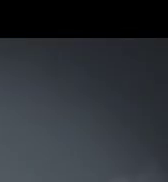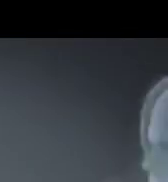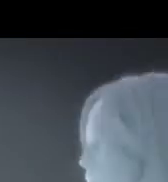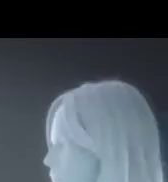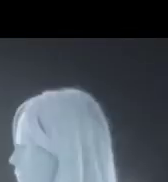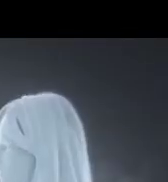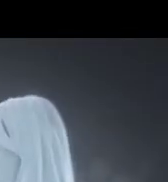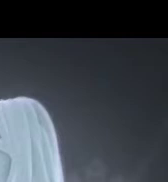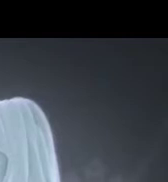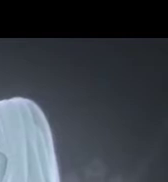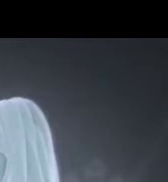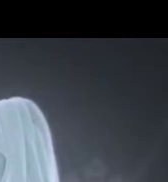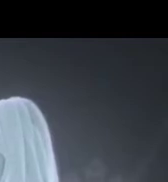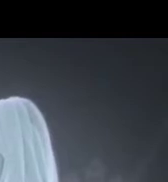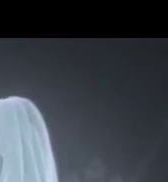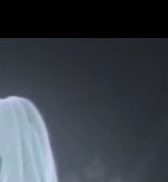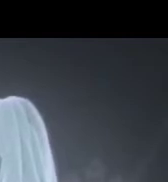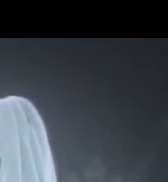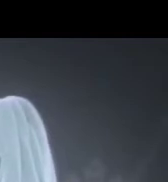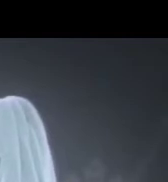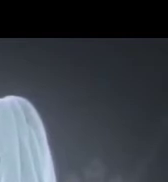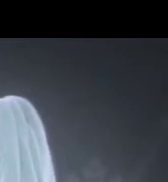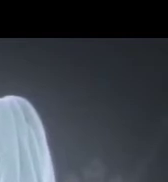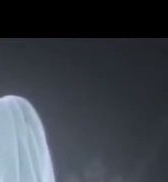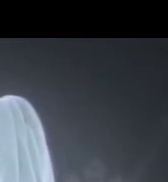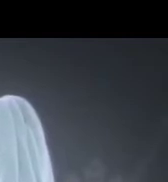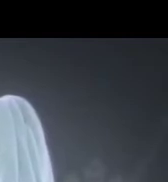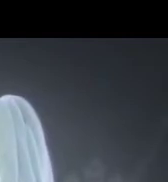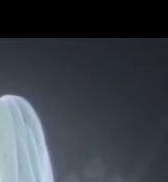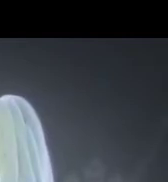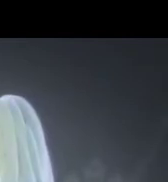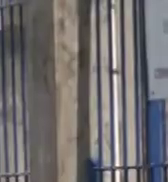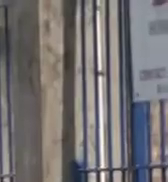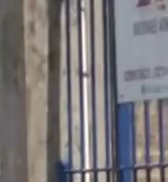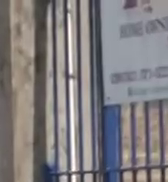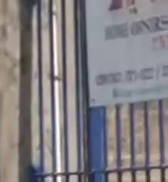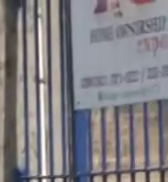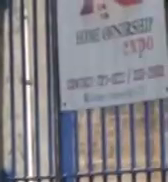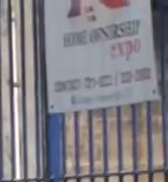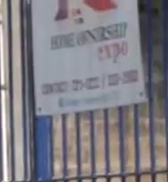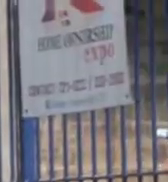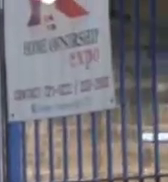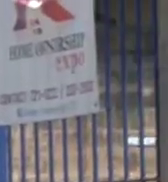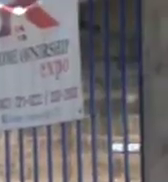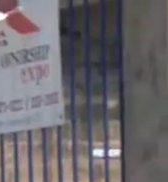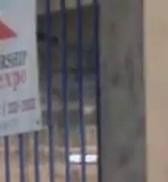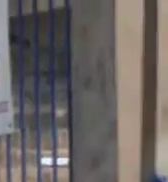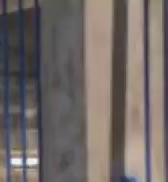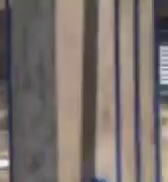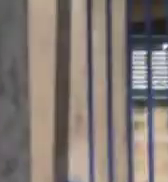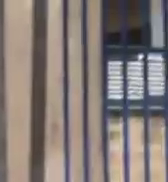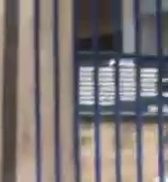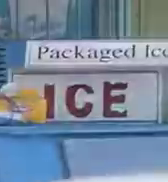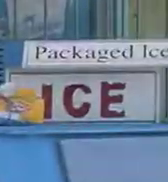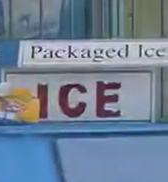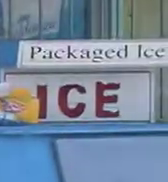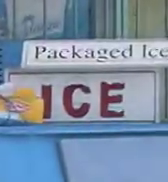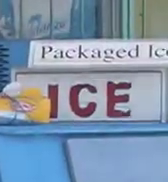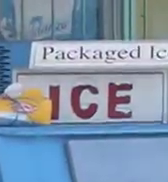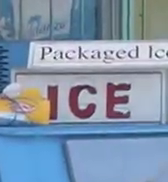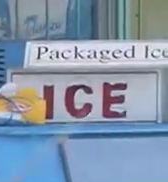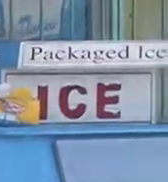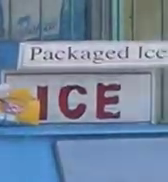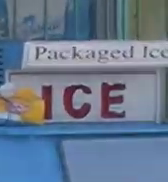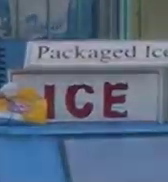sharp dip in March where public health measures were enforced, increasing in August, and again dropping when mandatory mask wearing was enforced.